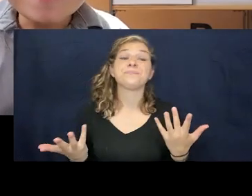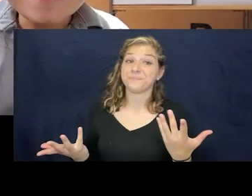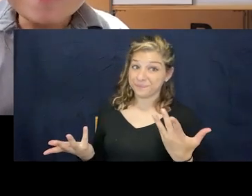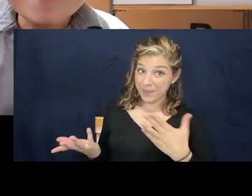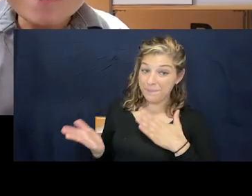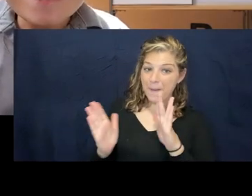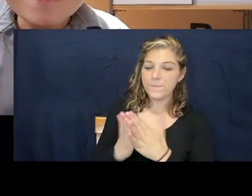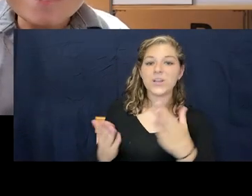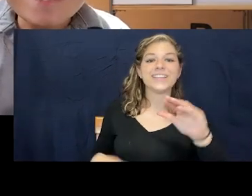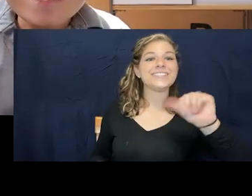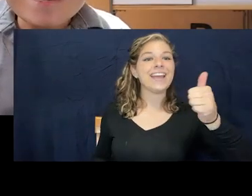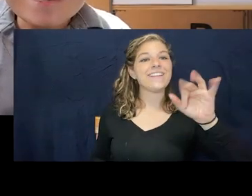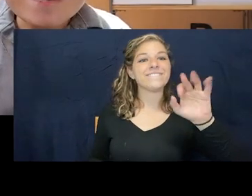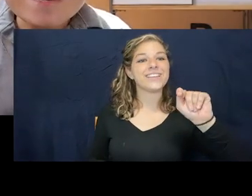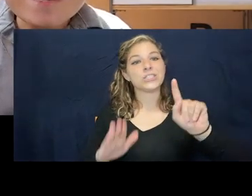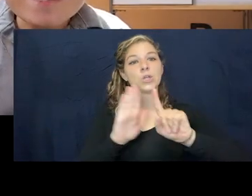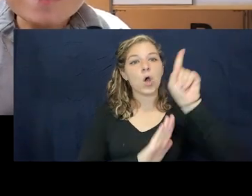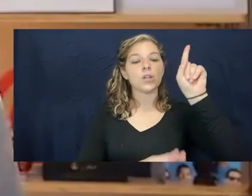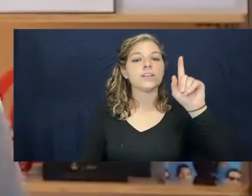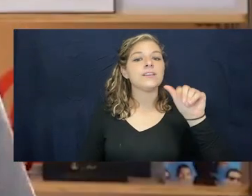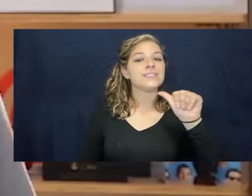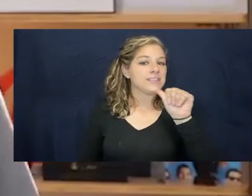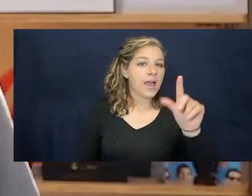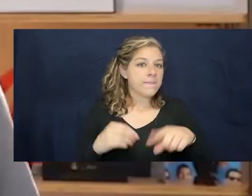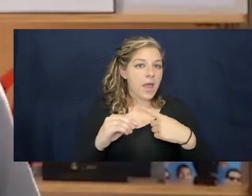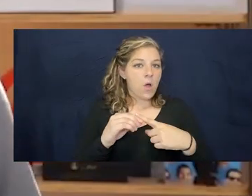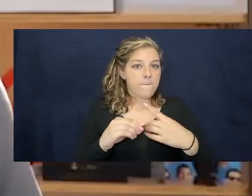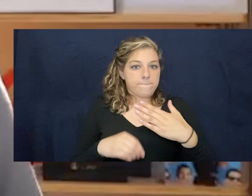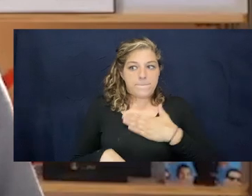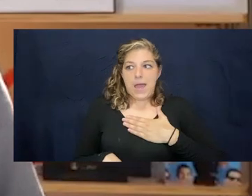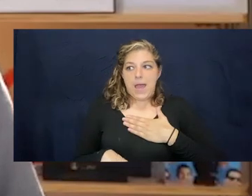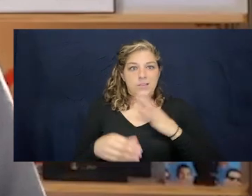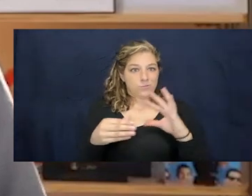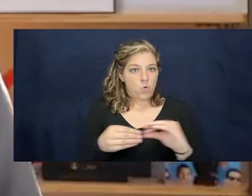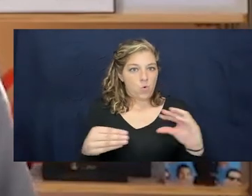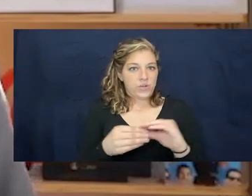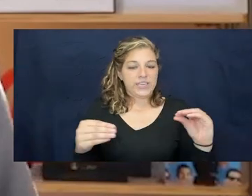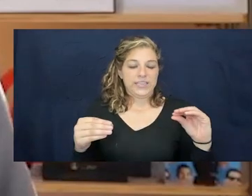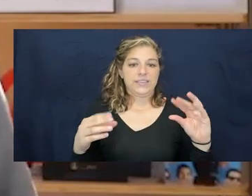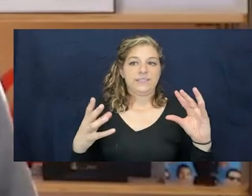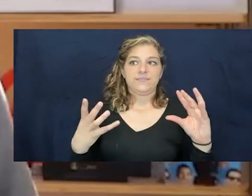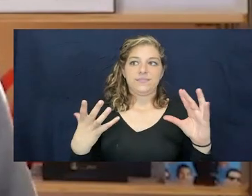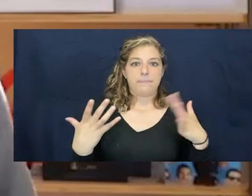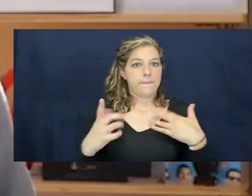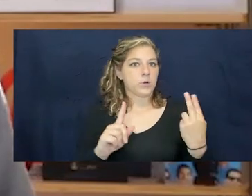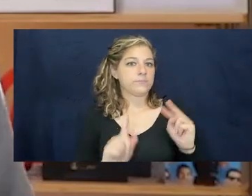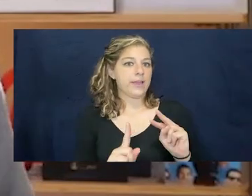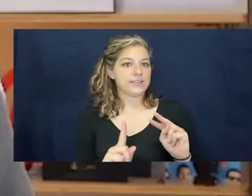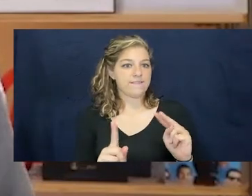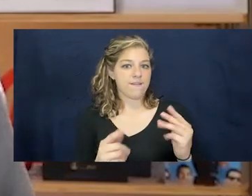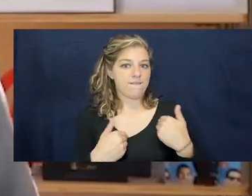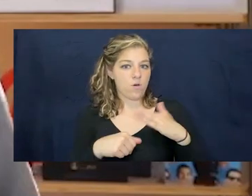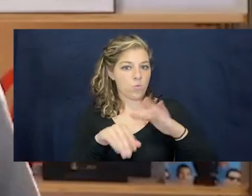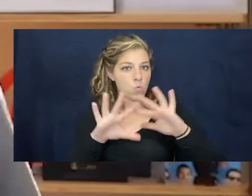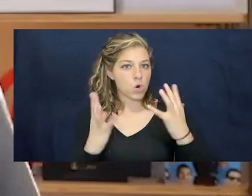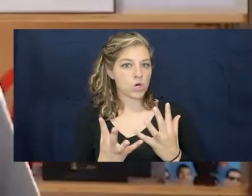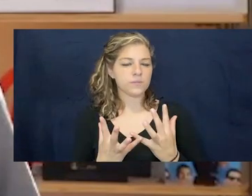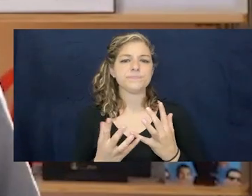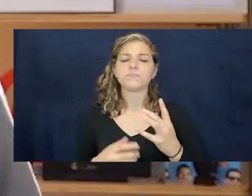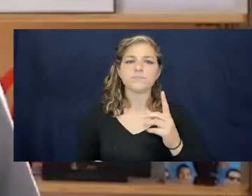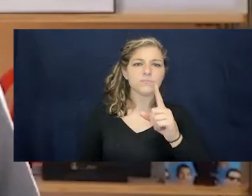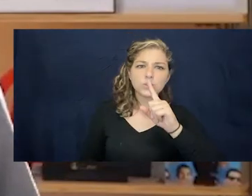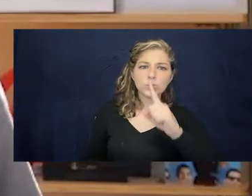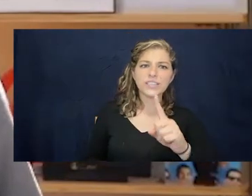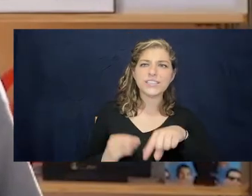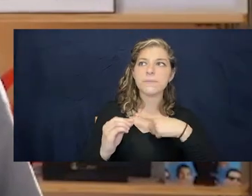you. Tell us a little bit about your book. So my book, 10 Feet Tall, isn't just about my story and the